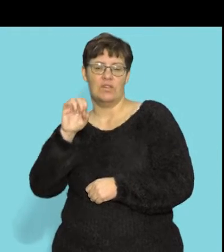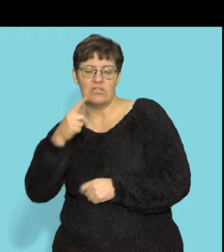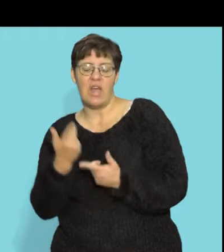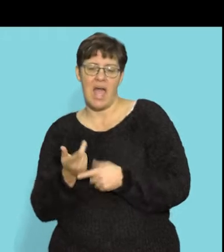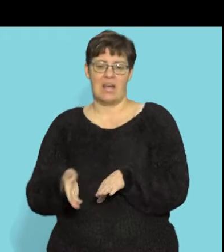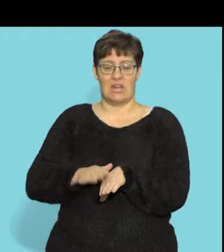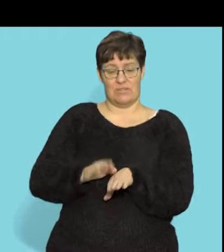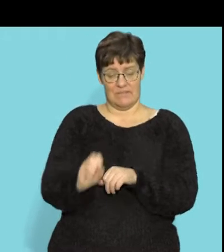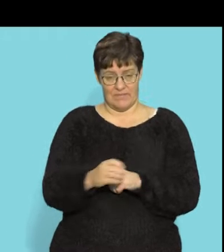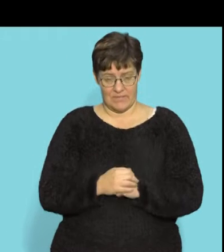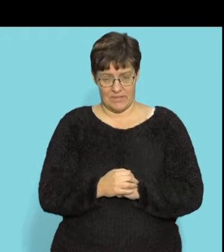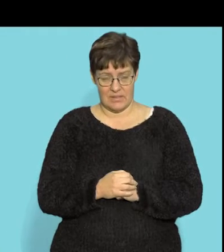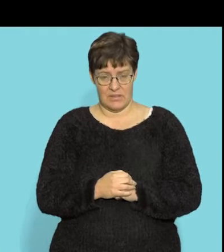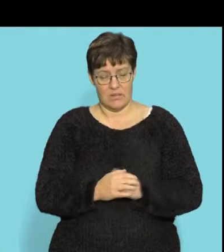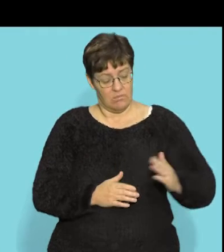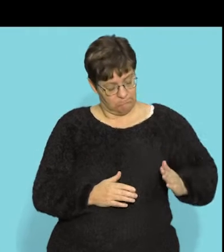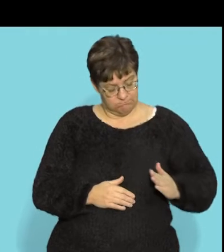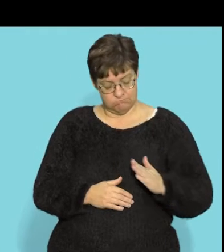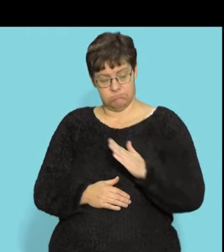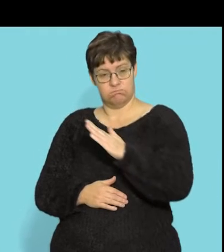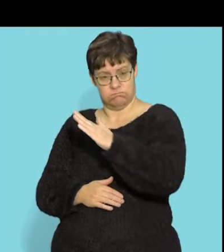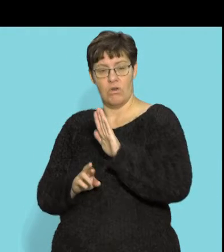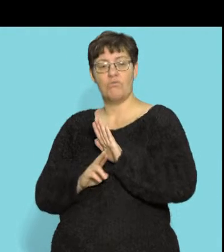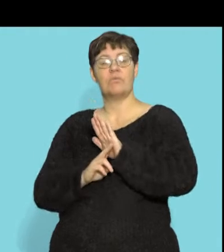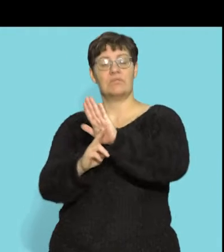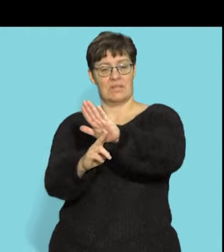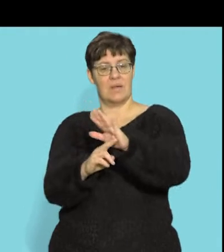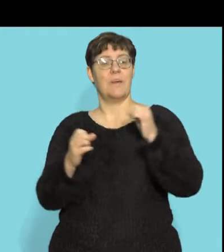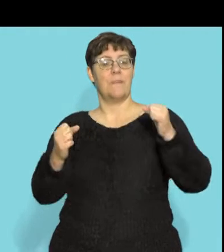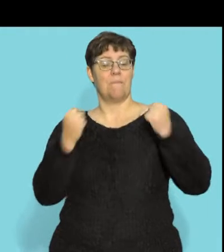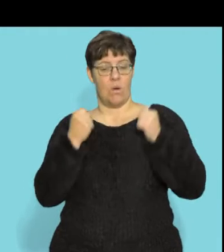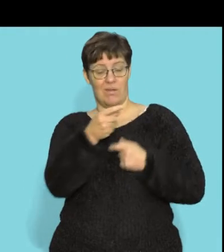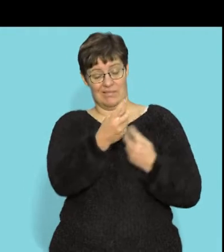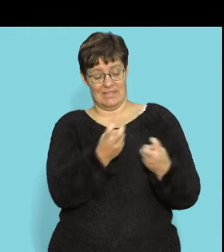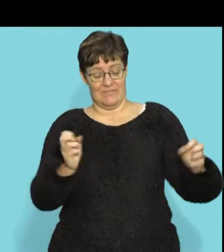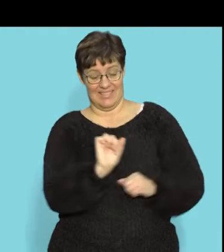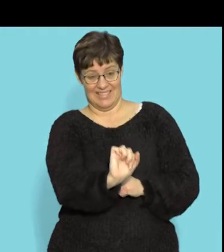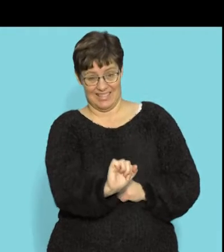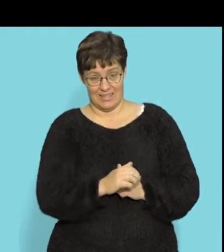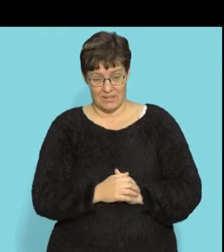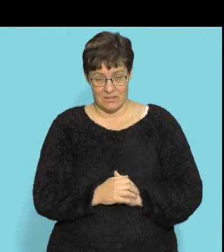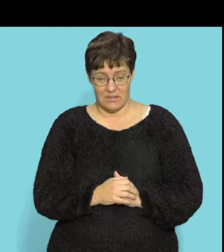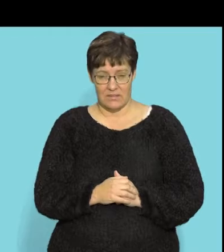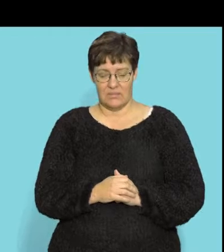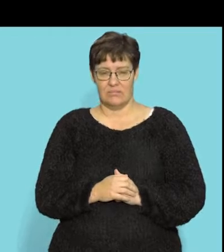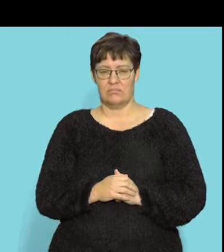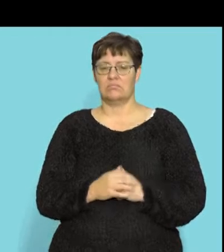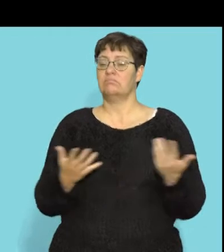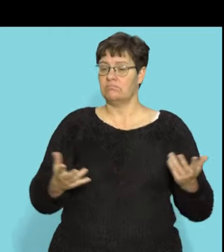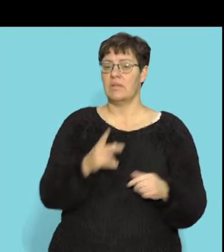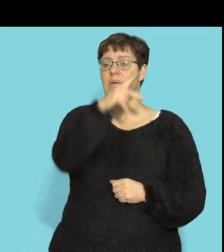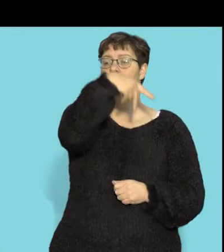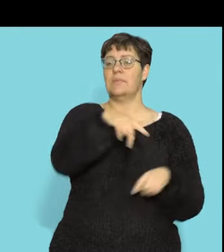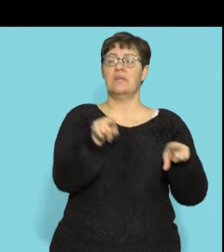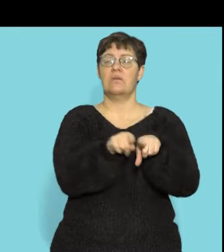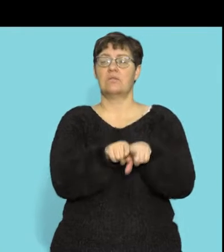voltage and current. So the constant gradient in this case represents the power of a device. Right. So in the